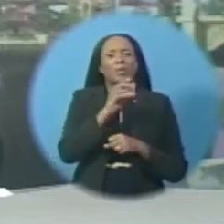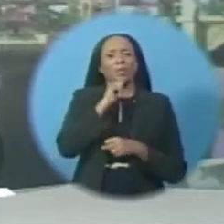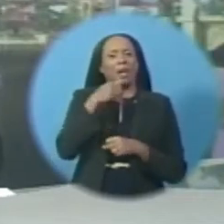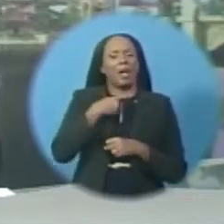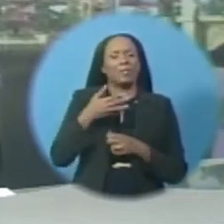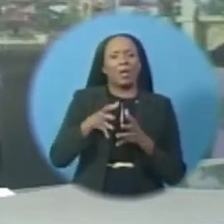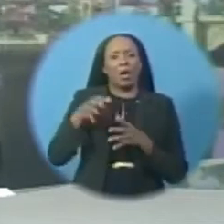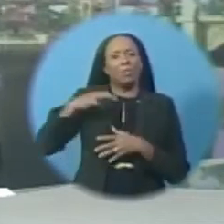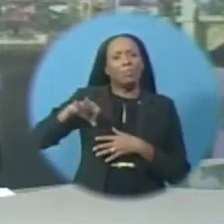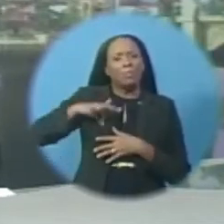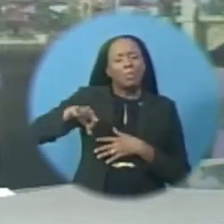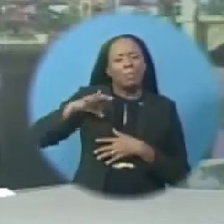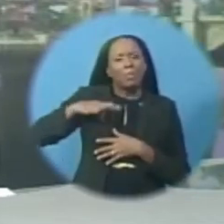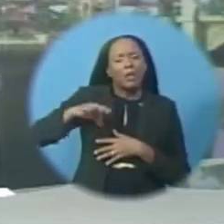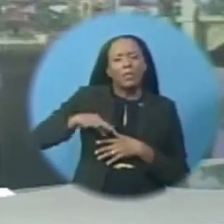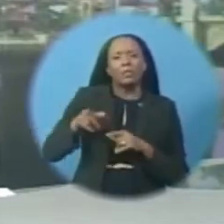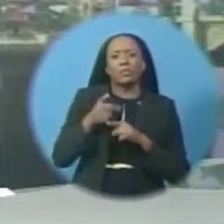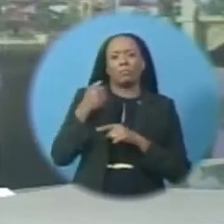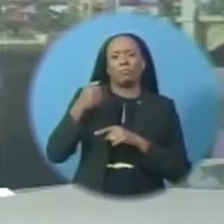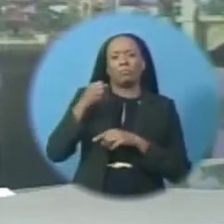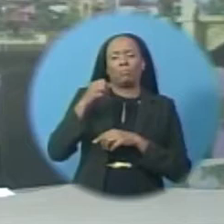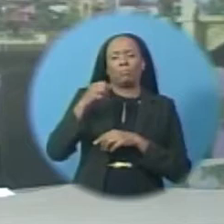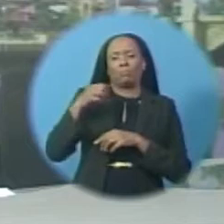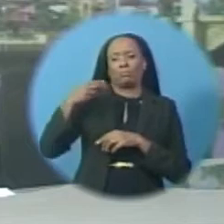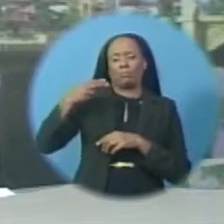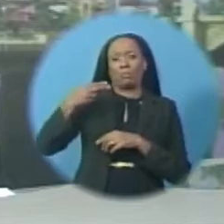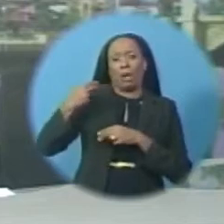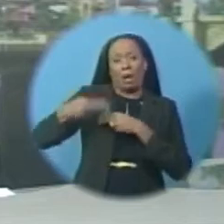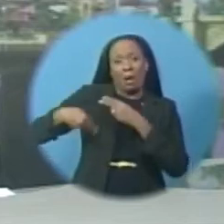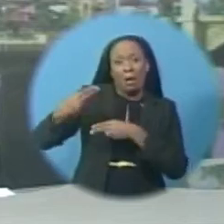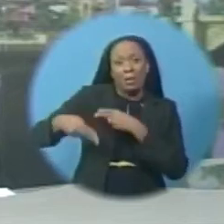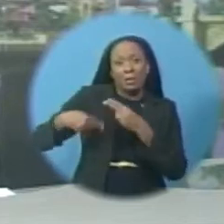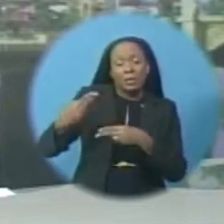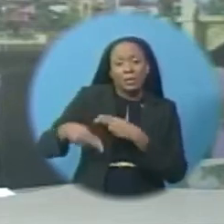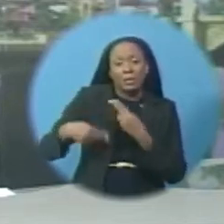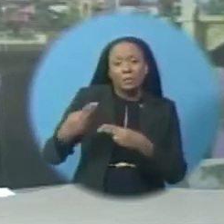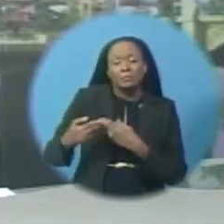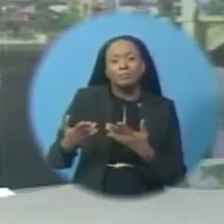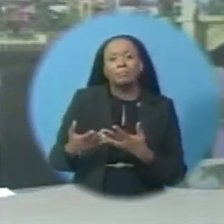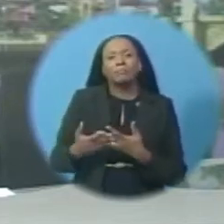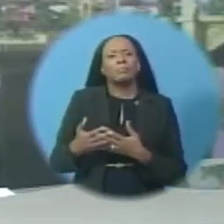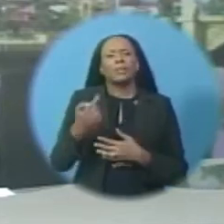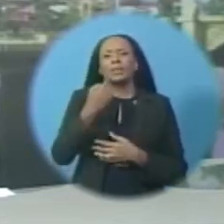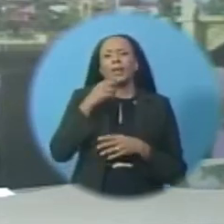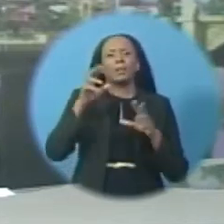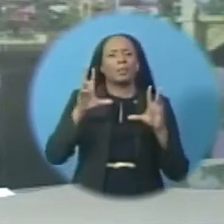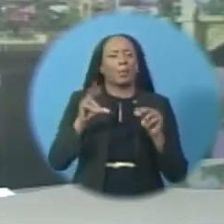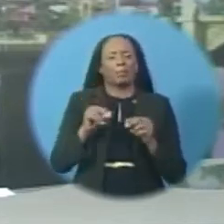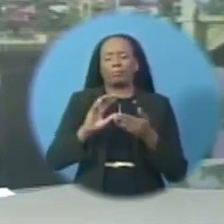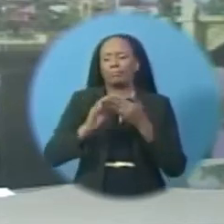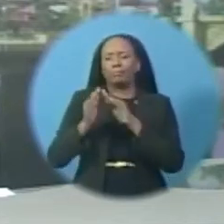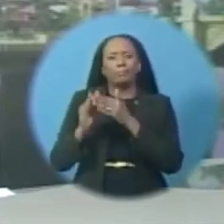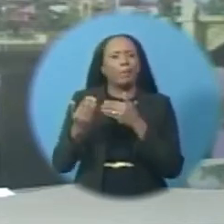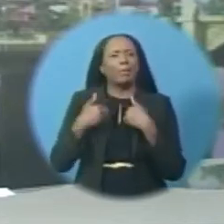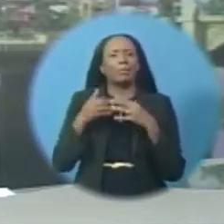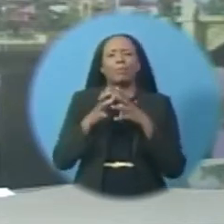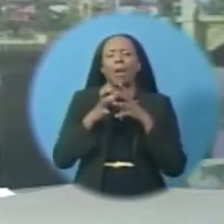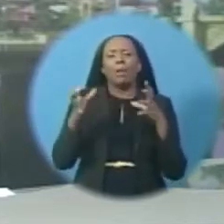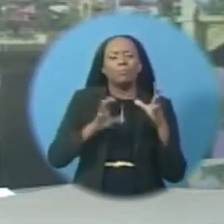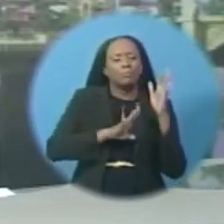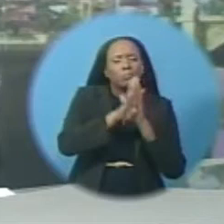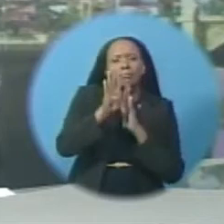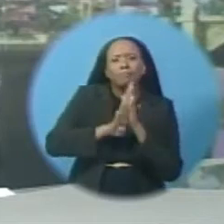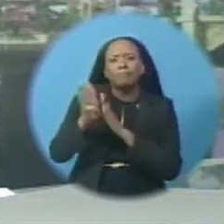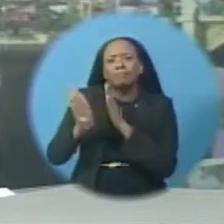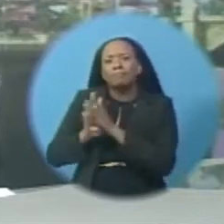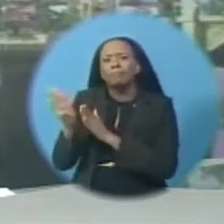Heritage inscription. He says rather than the designation stopping new developments in the city in particular, developers simply